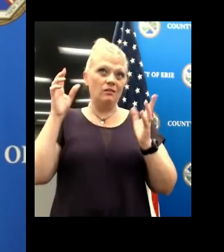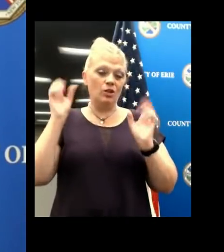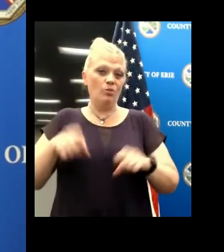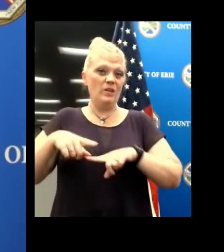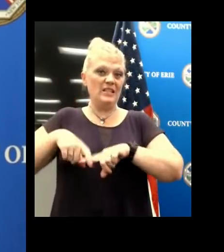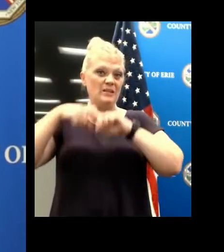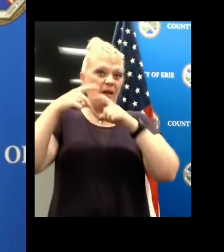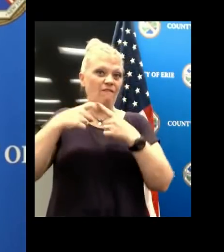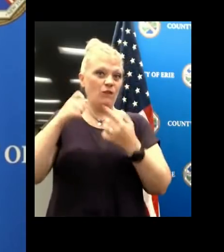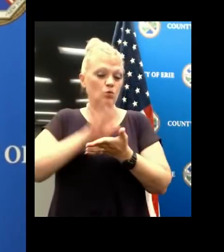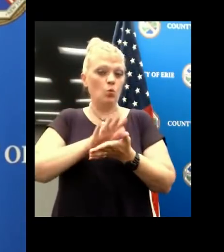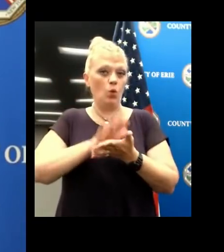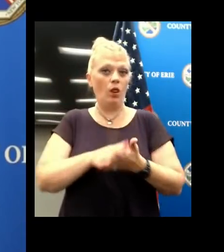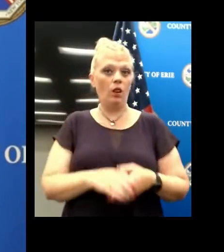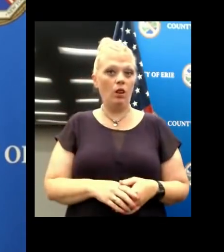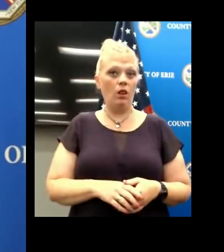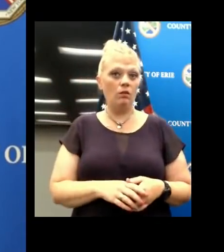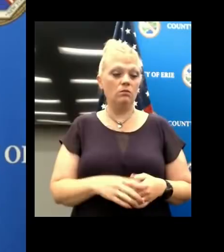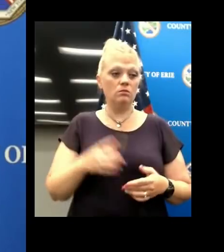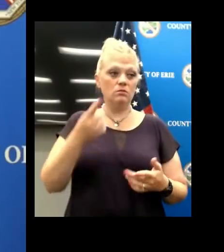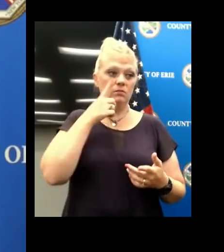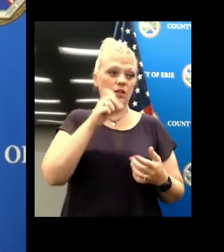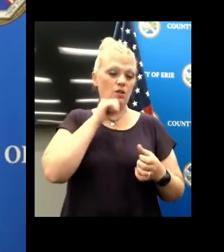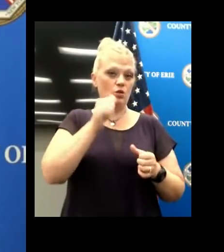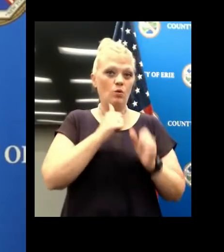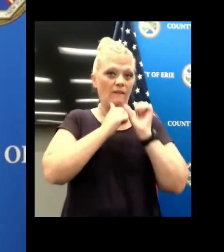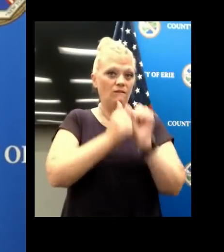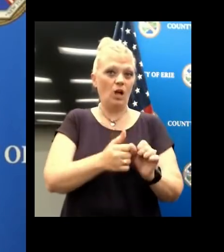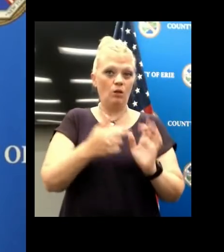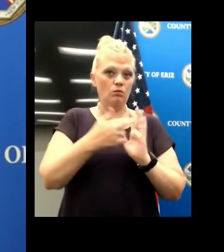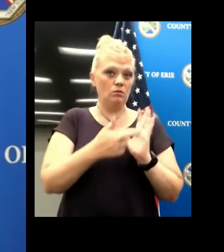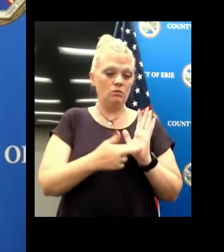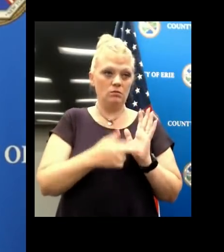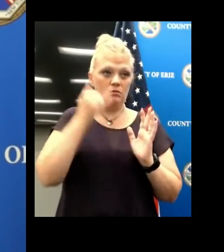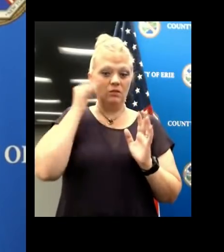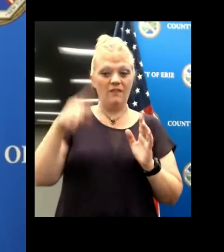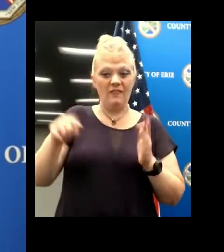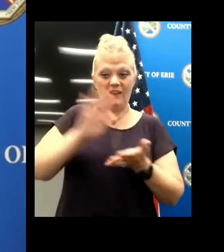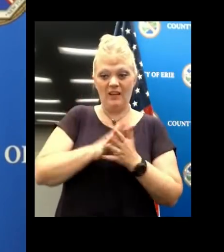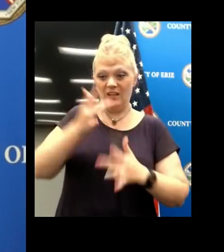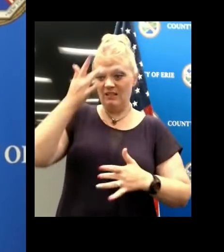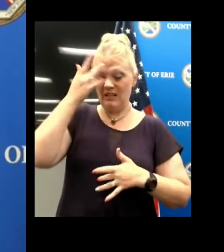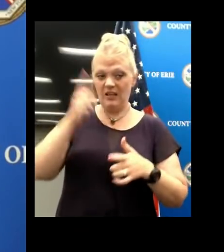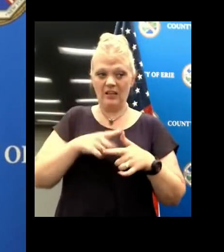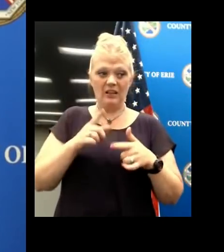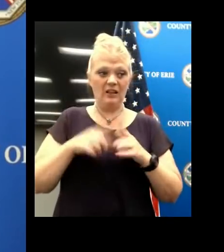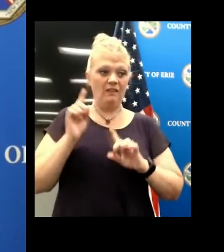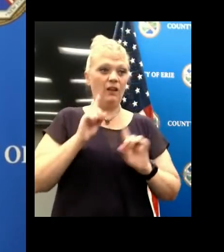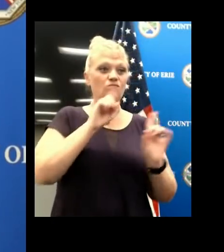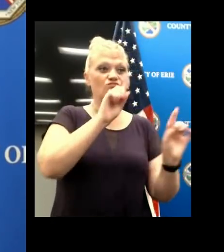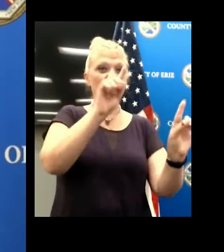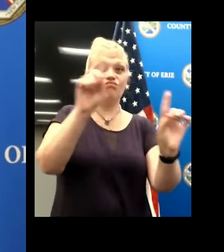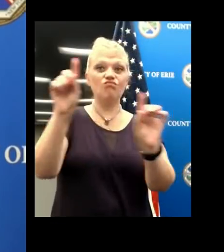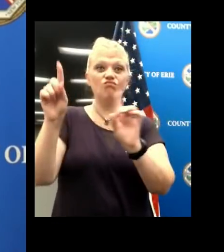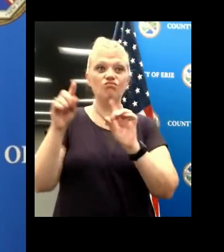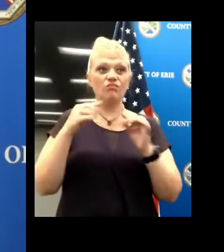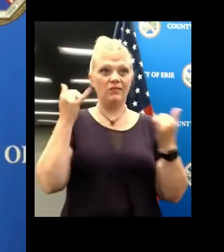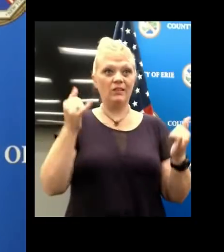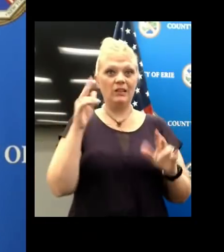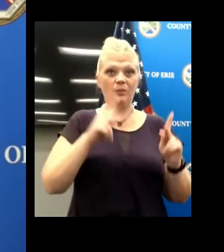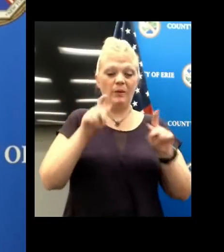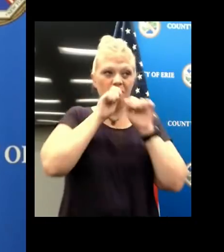school for failure to follow proper protocols, especially if they get sick and they go to other areas and putting people at